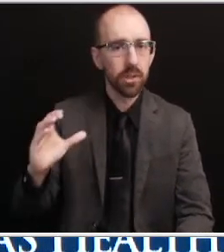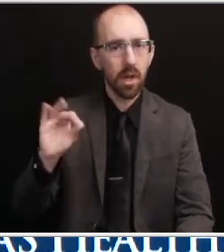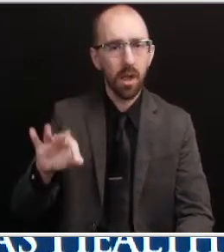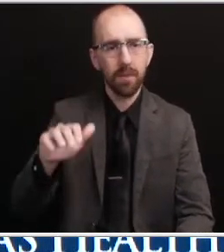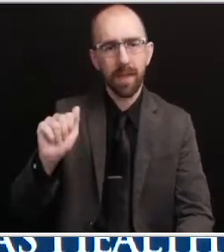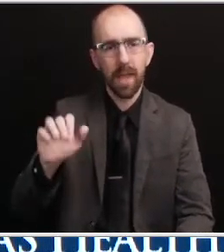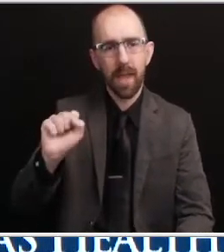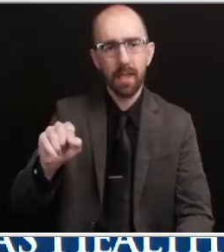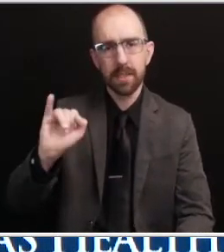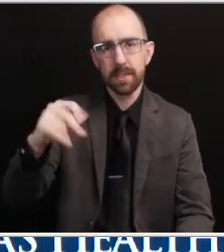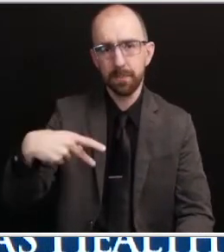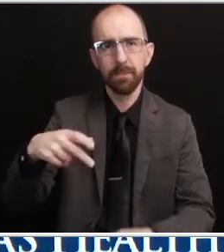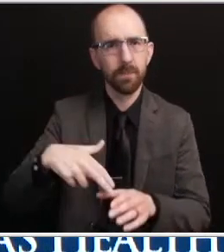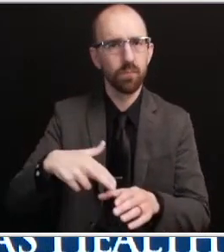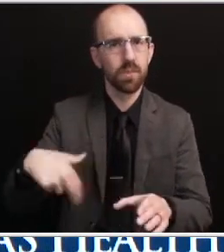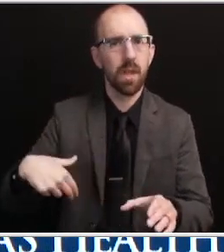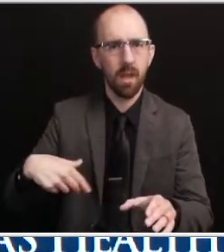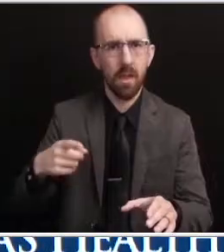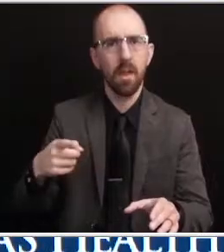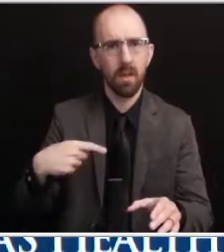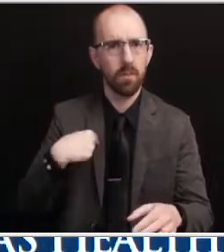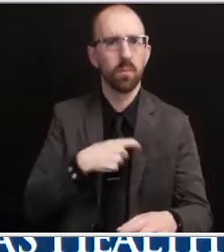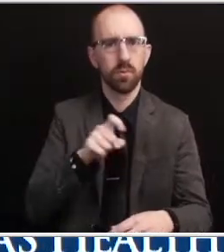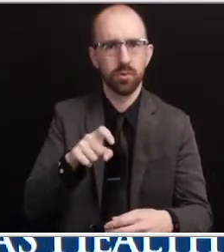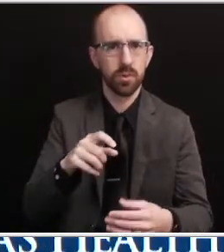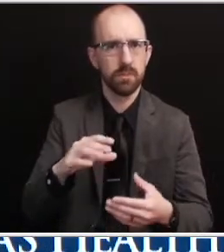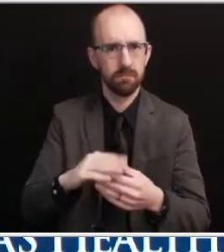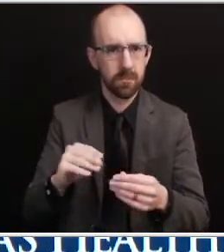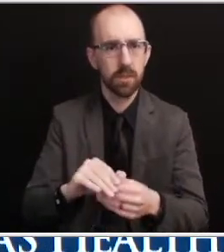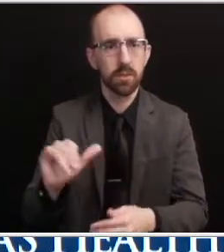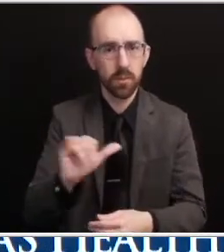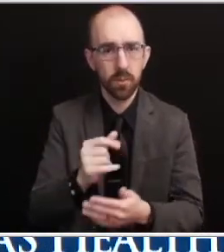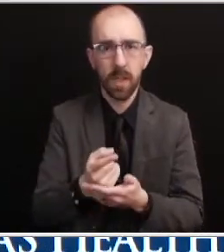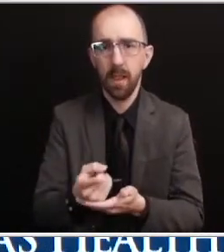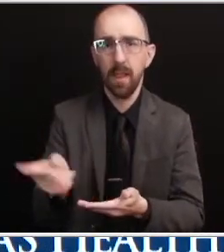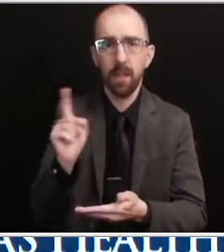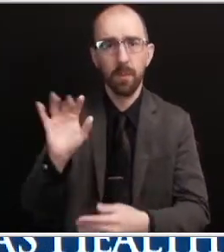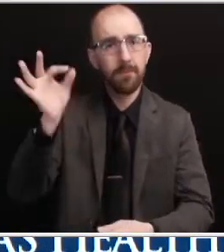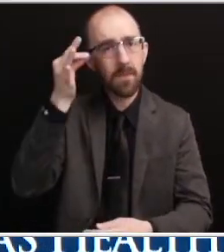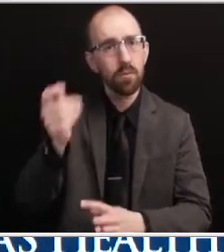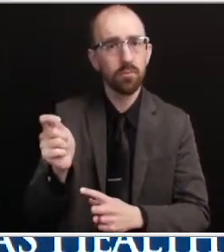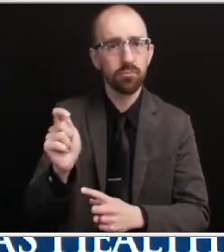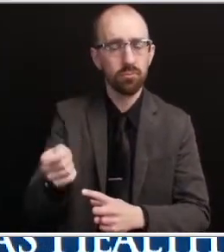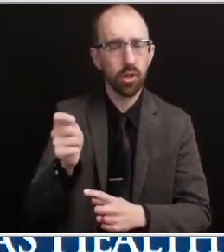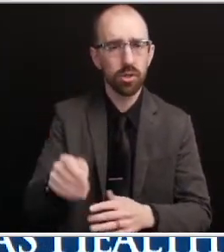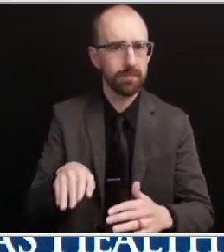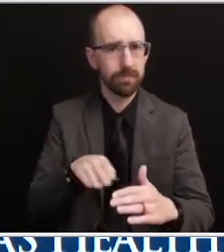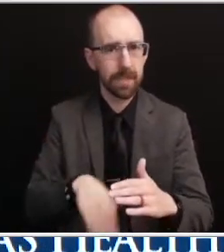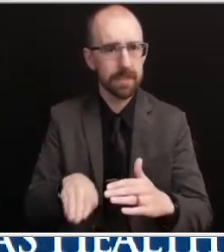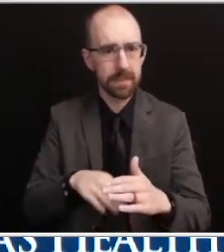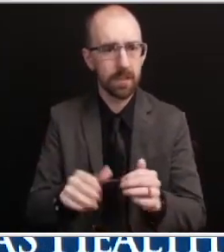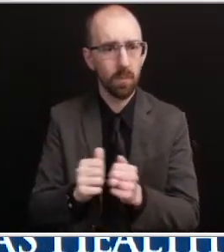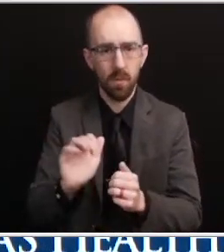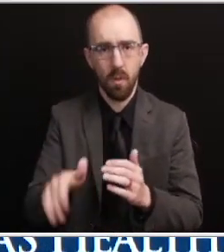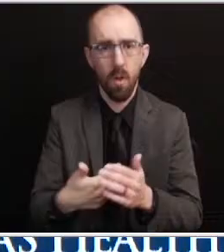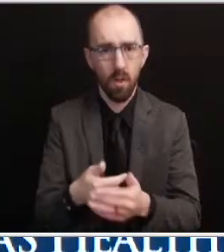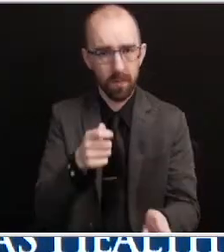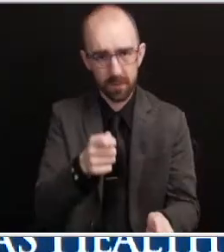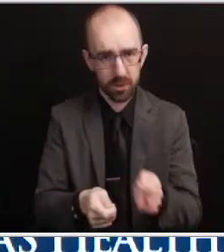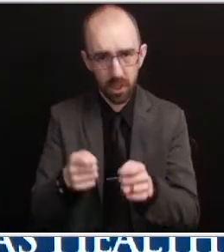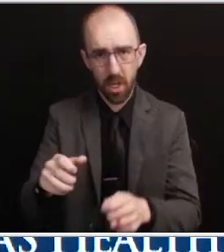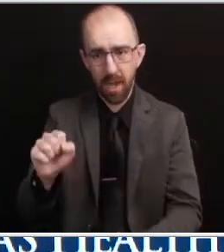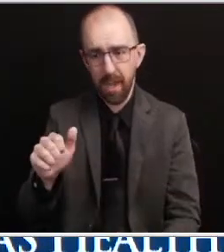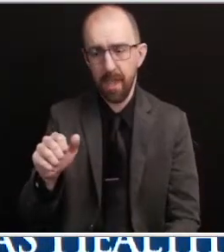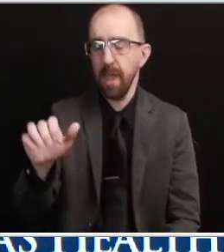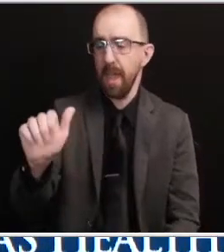did resign, and we should note also that last week a federal judge, basically with all the changes that ACIP made, the